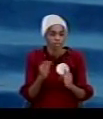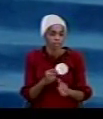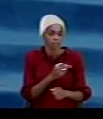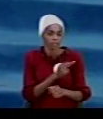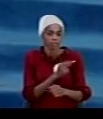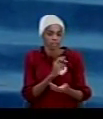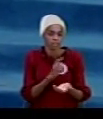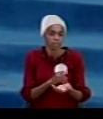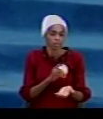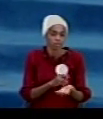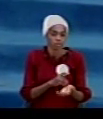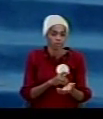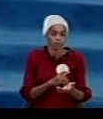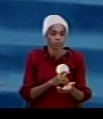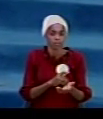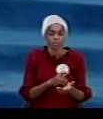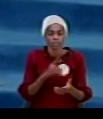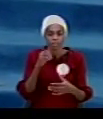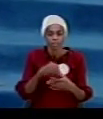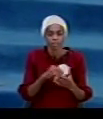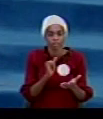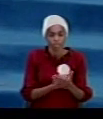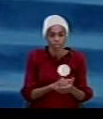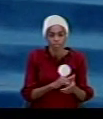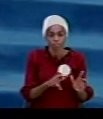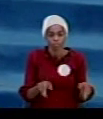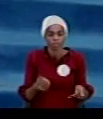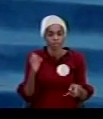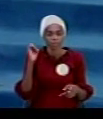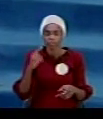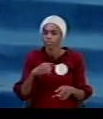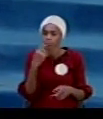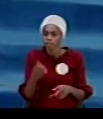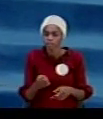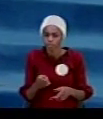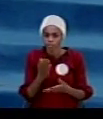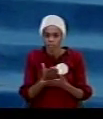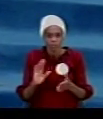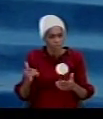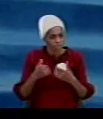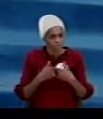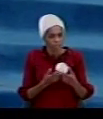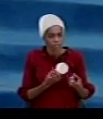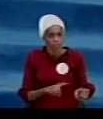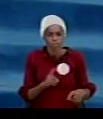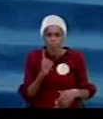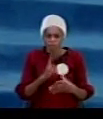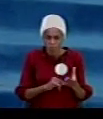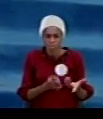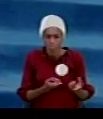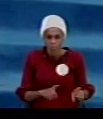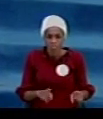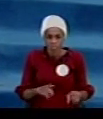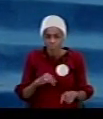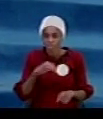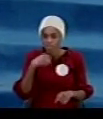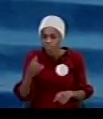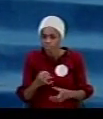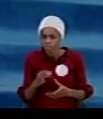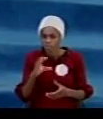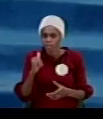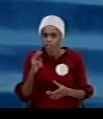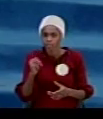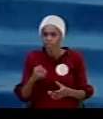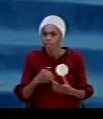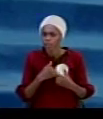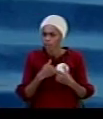in that department in UCH, he said, something has happened. I said, what is that? He said, something has gone